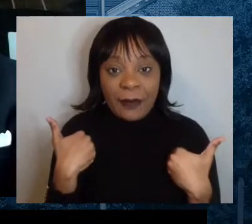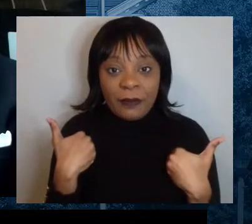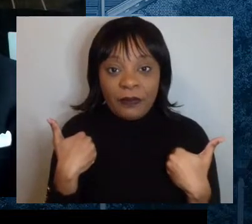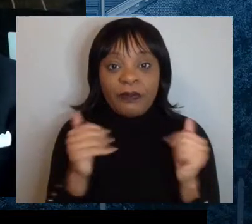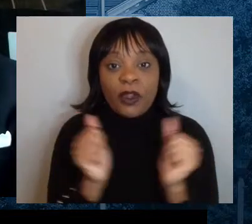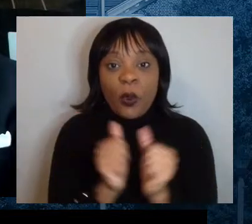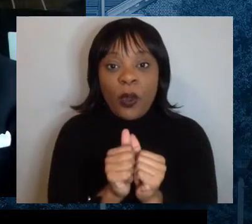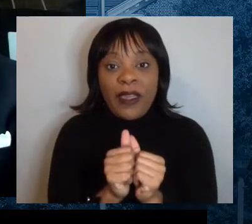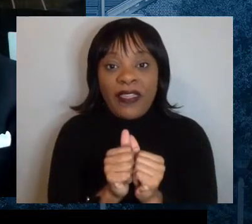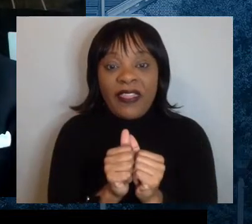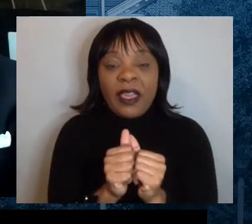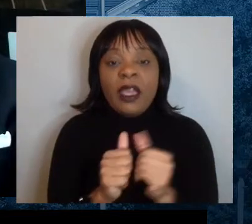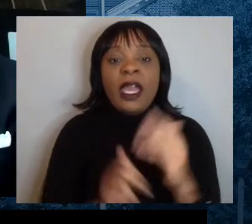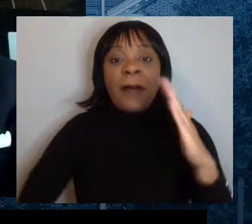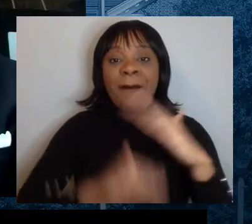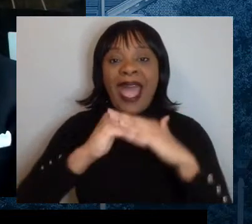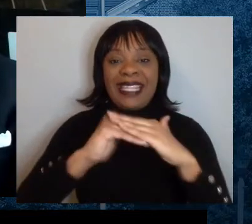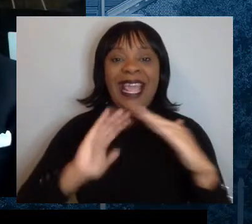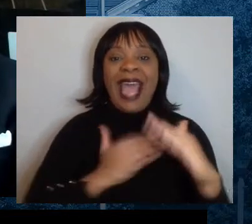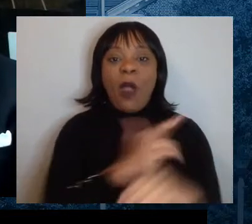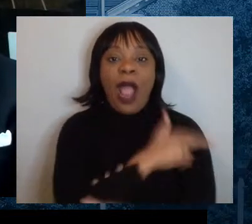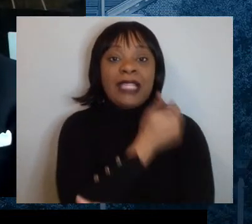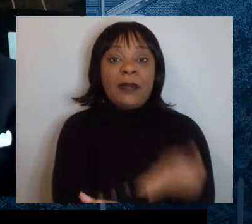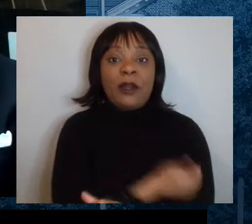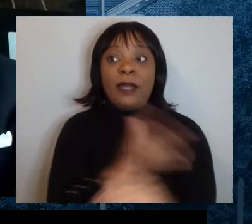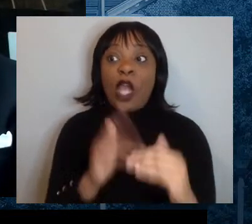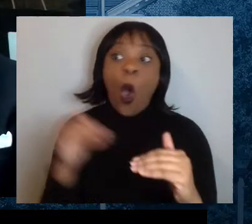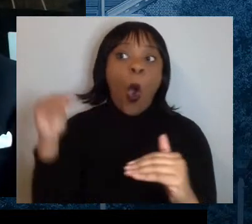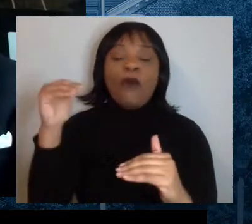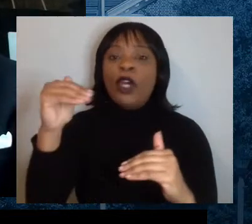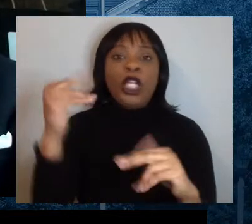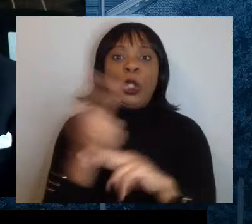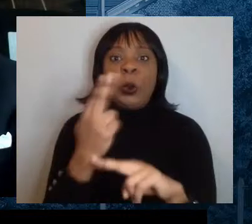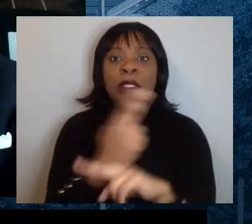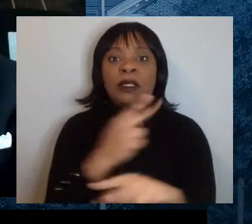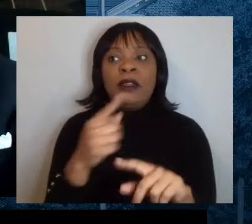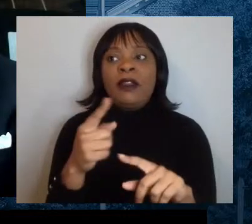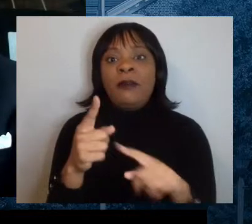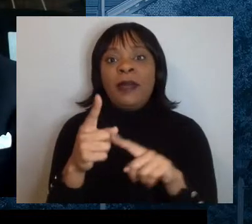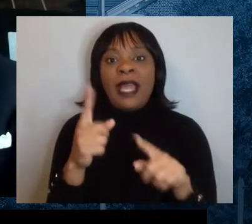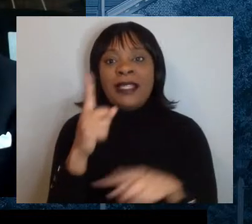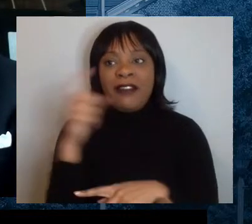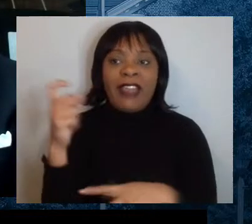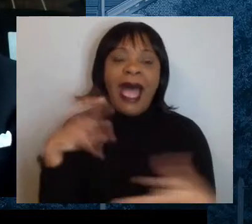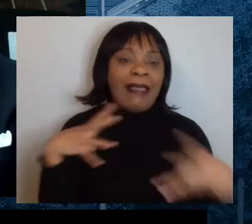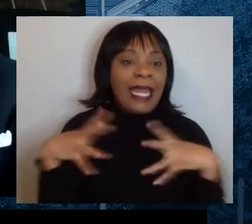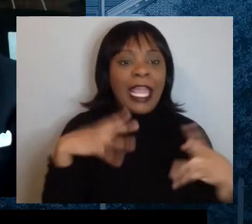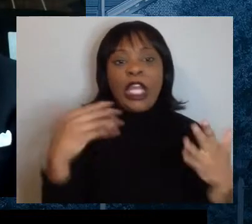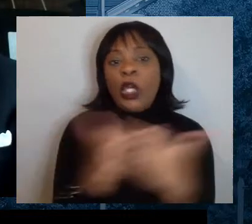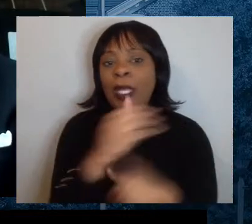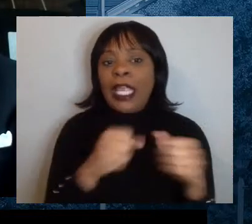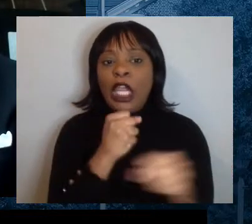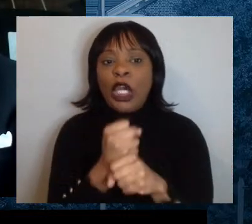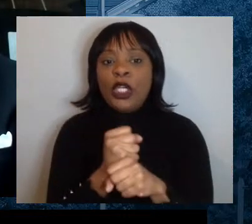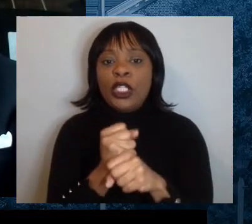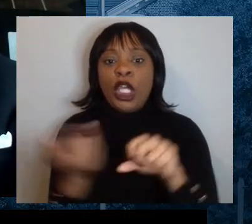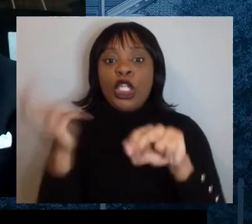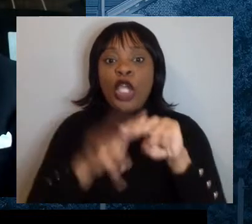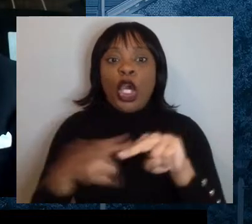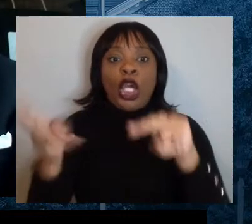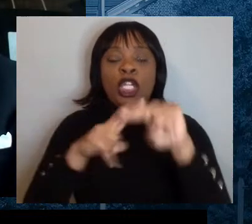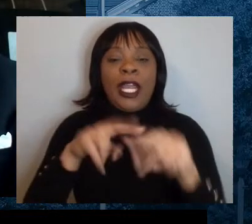at our hospitals being overrun by the holiday New Year's surge in COVID cases across our